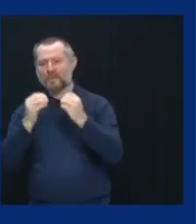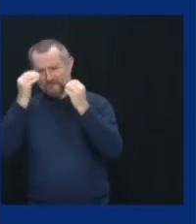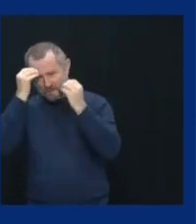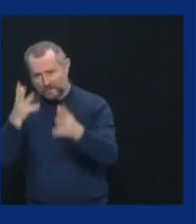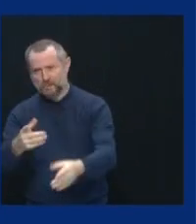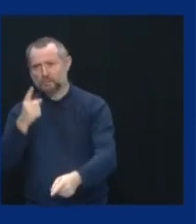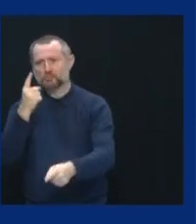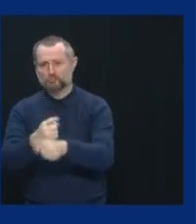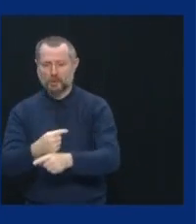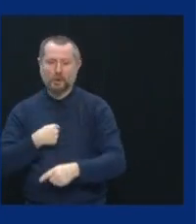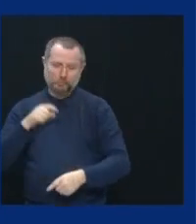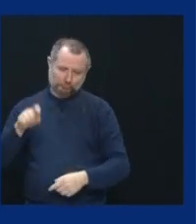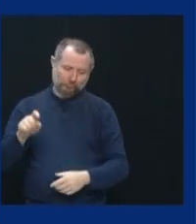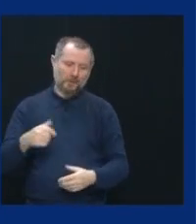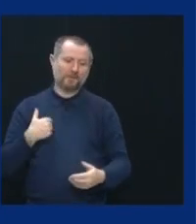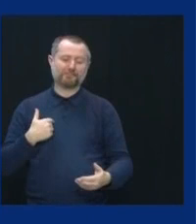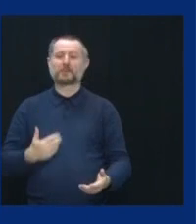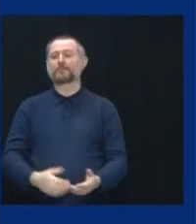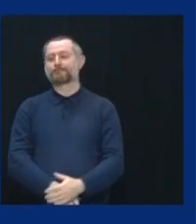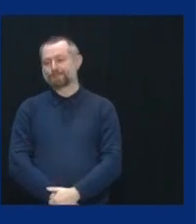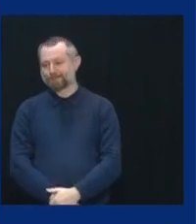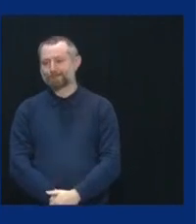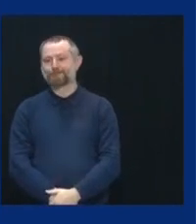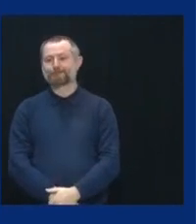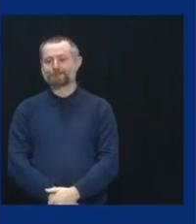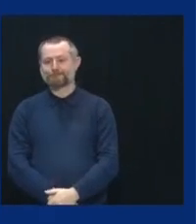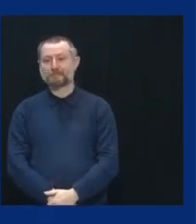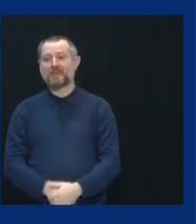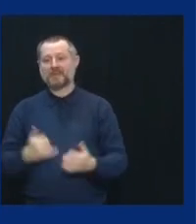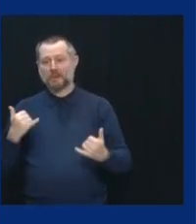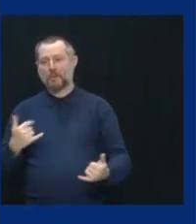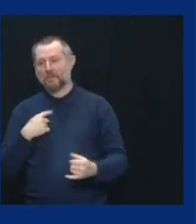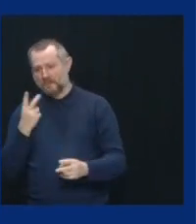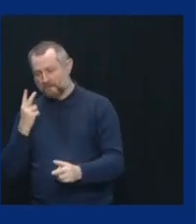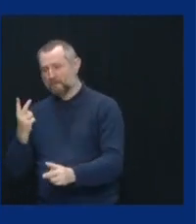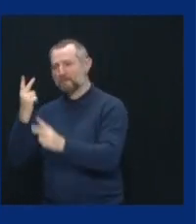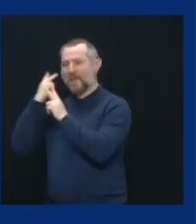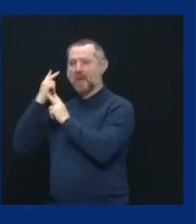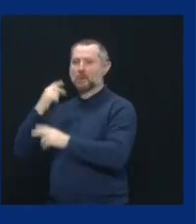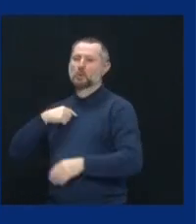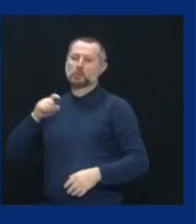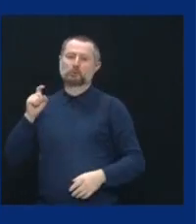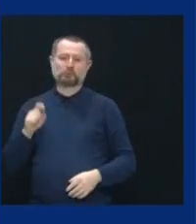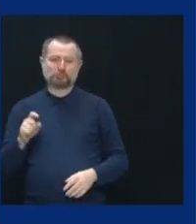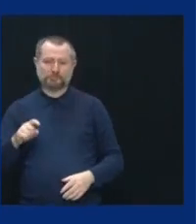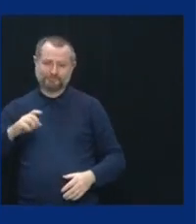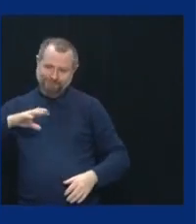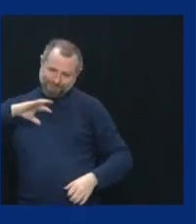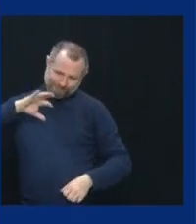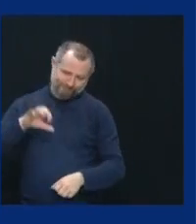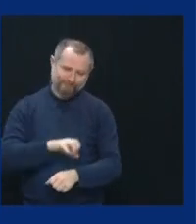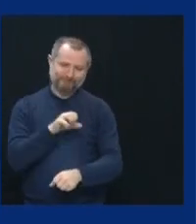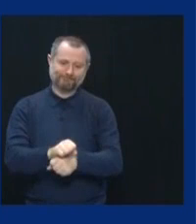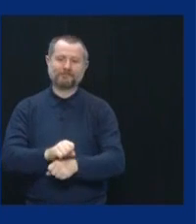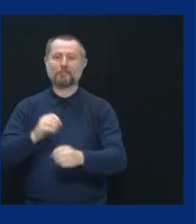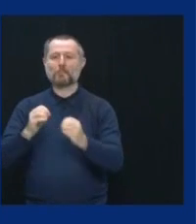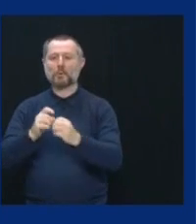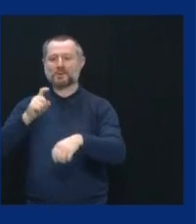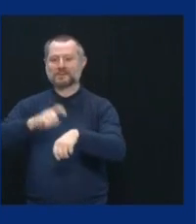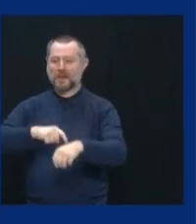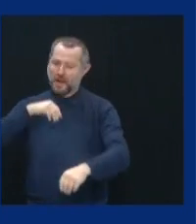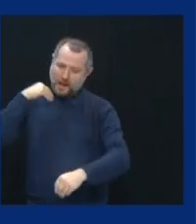Yes, yes. In retrospect, we should have prioritized providing more